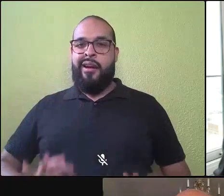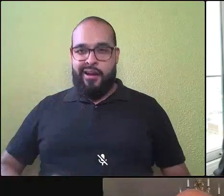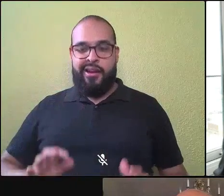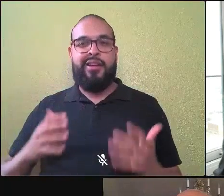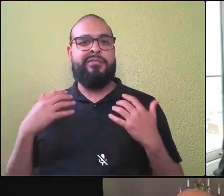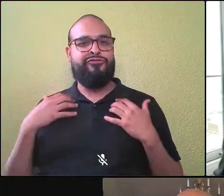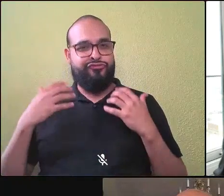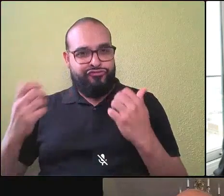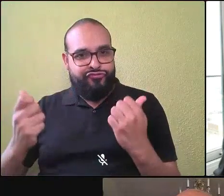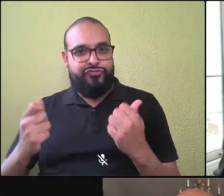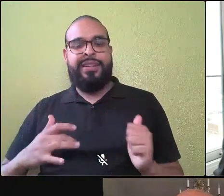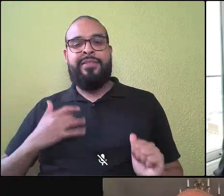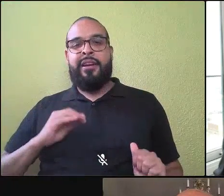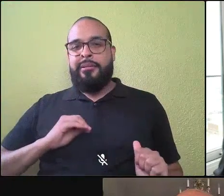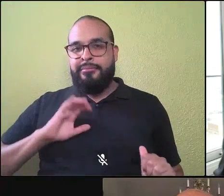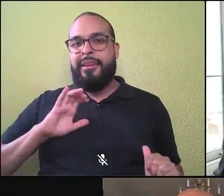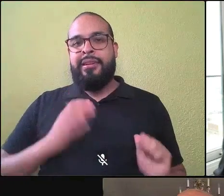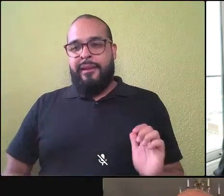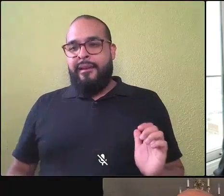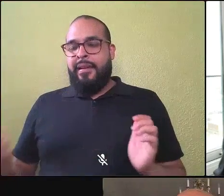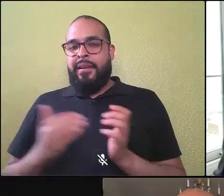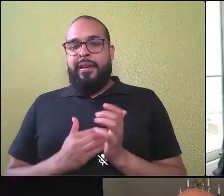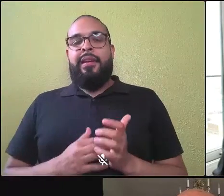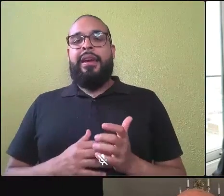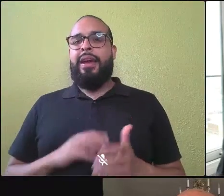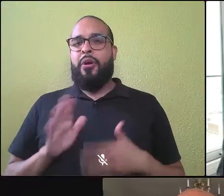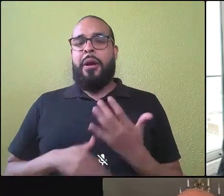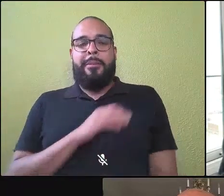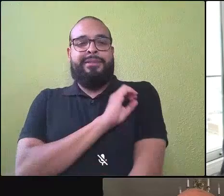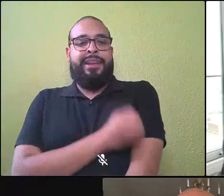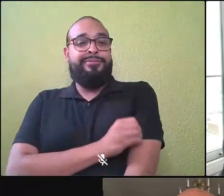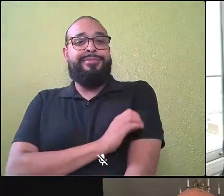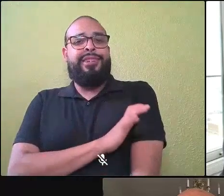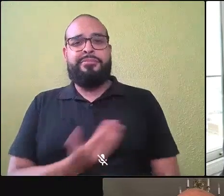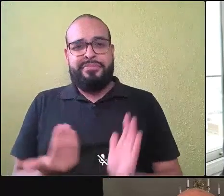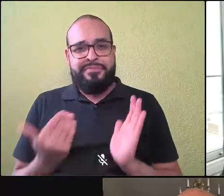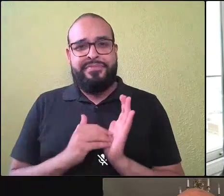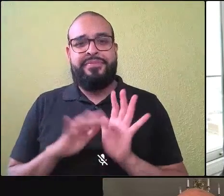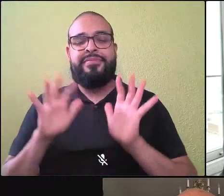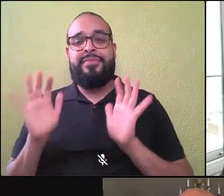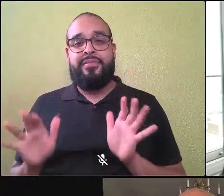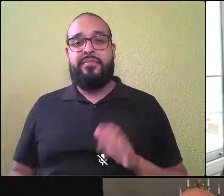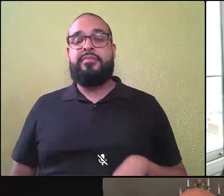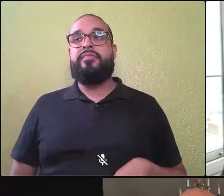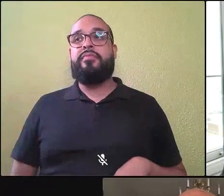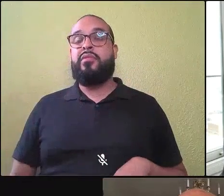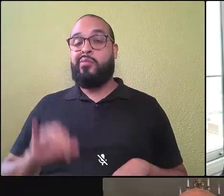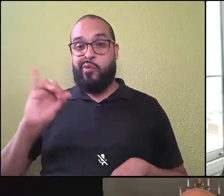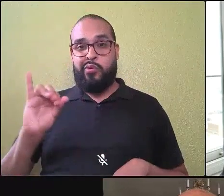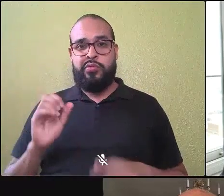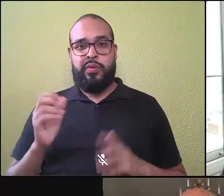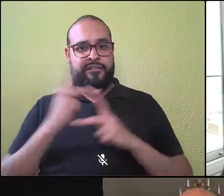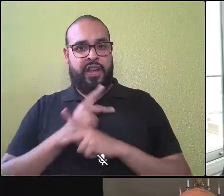about what are the ways in which I like connect with the right folks so that one, I don't have to always do everything, and really sort